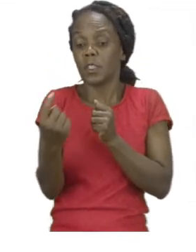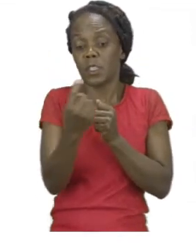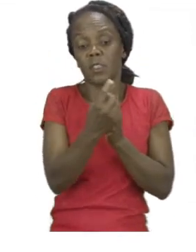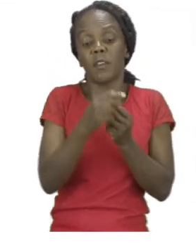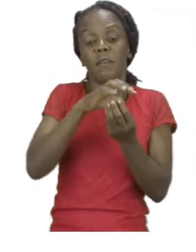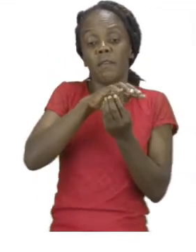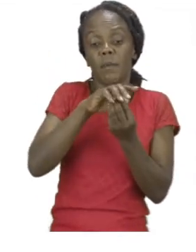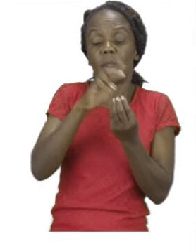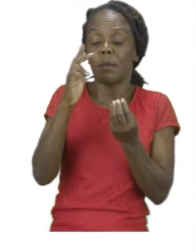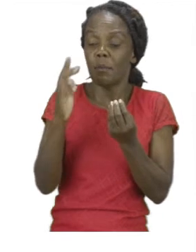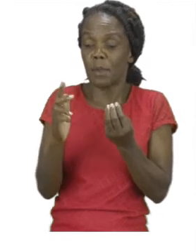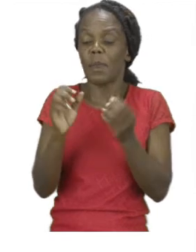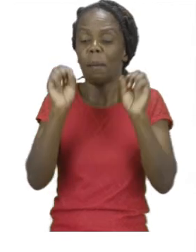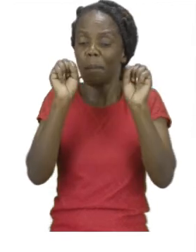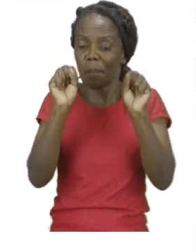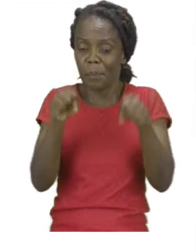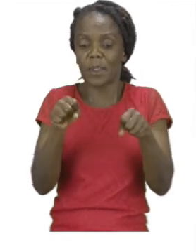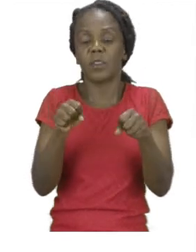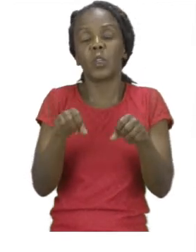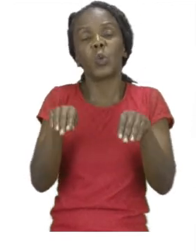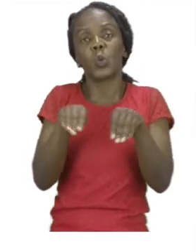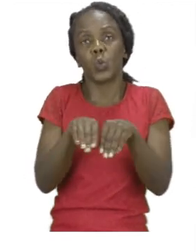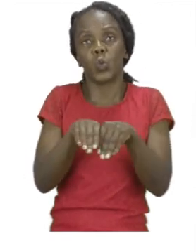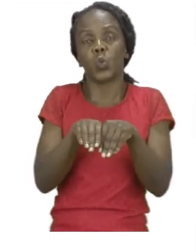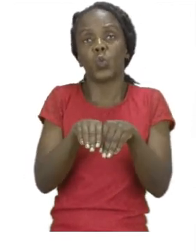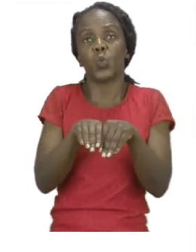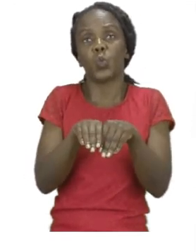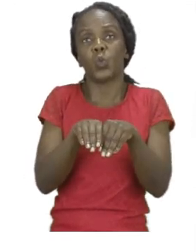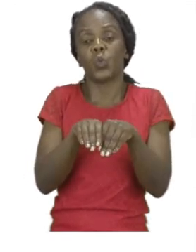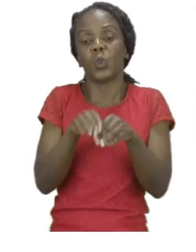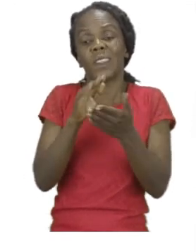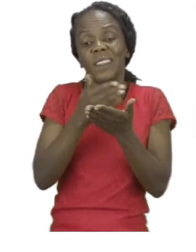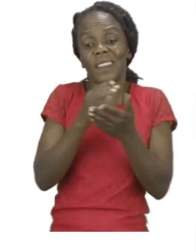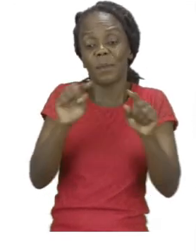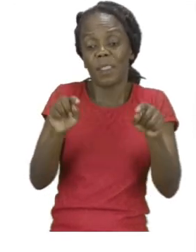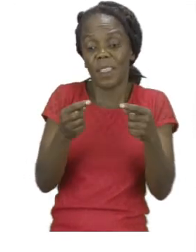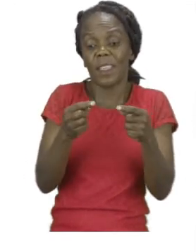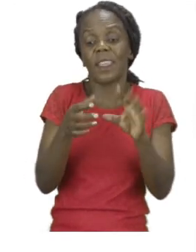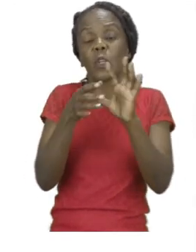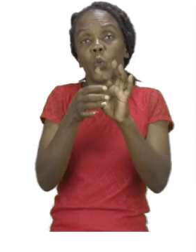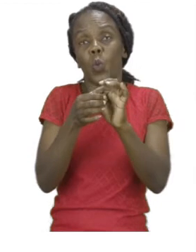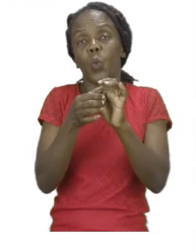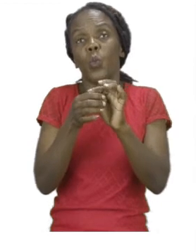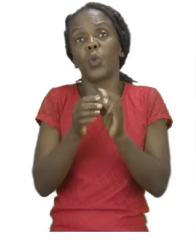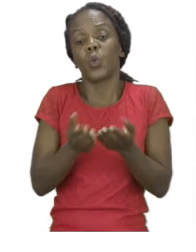ask your parents to give you one more chore, because the more chores you have, the more